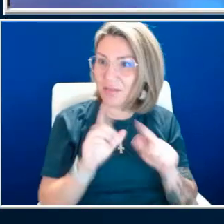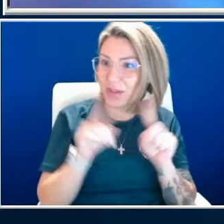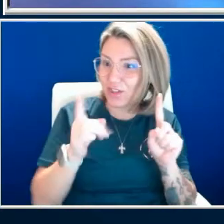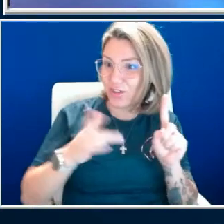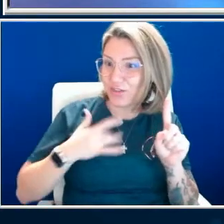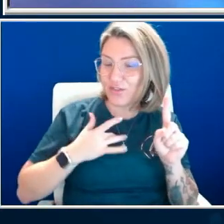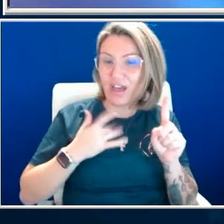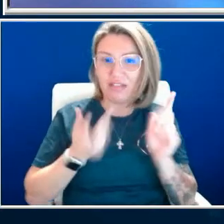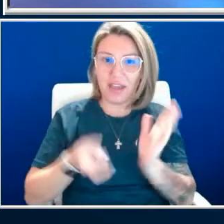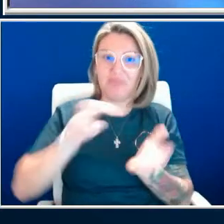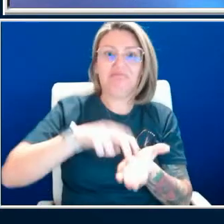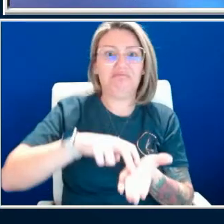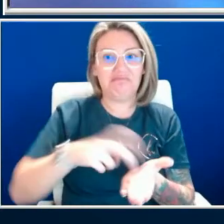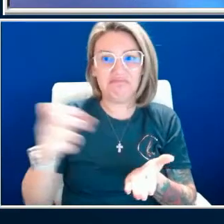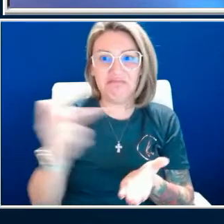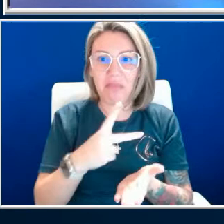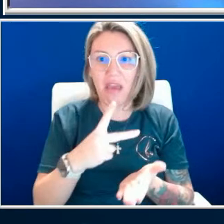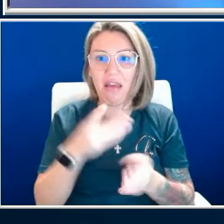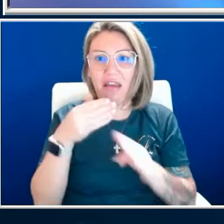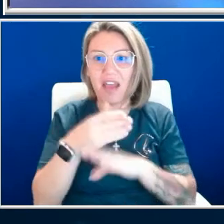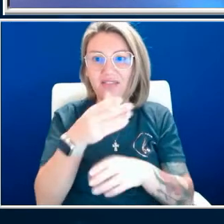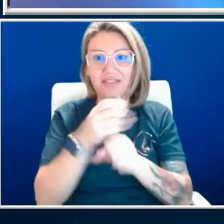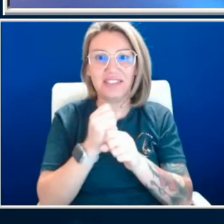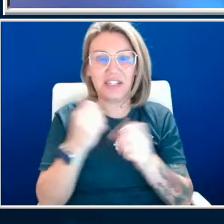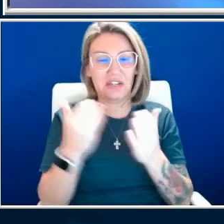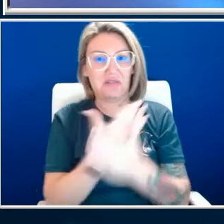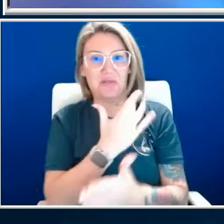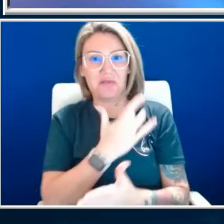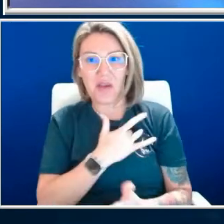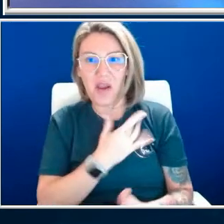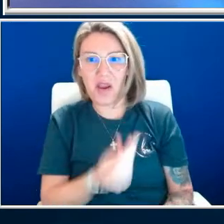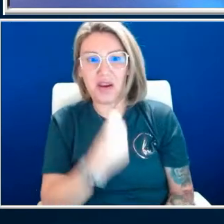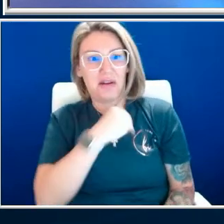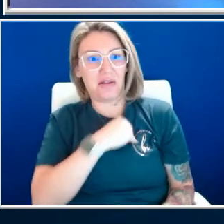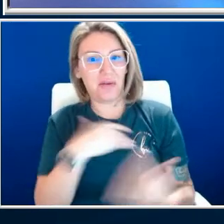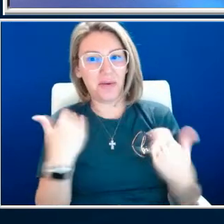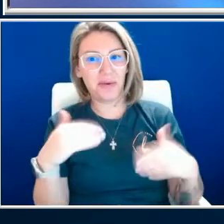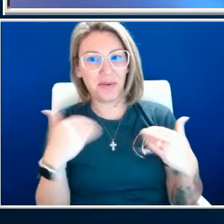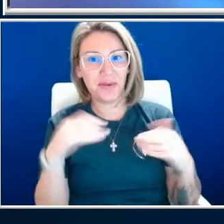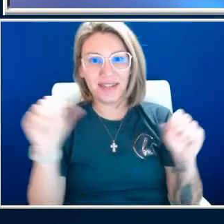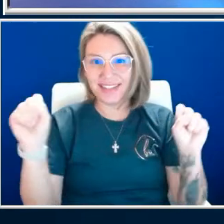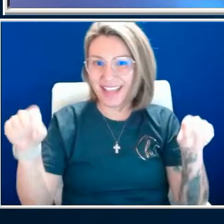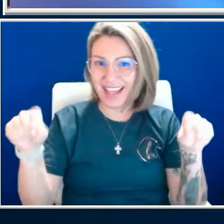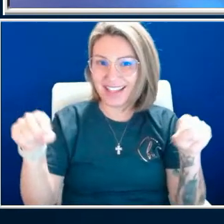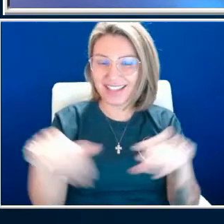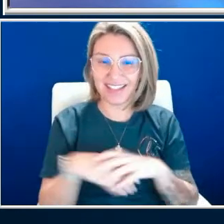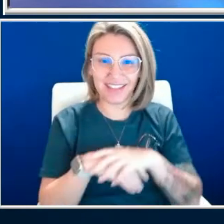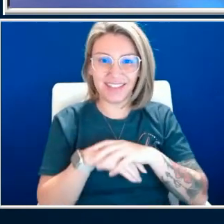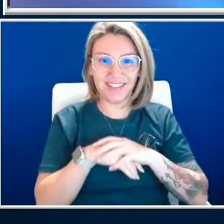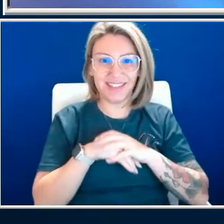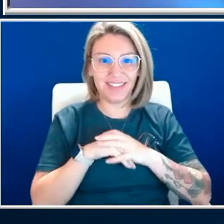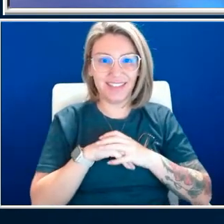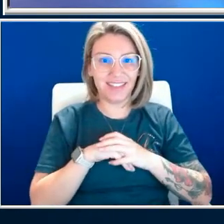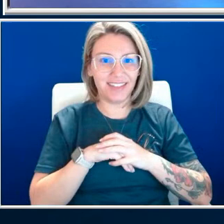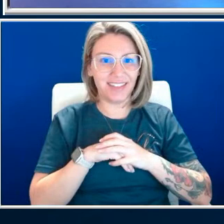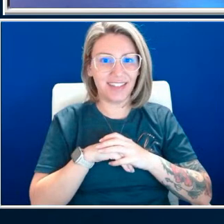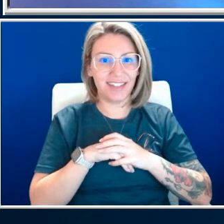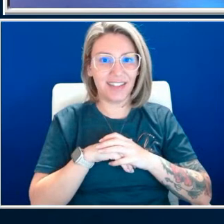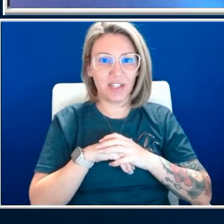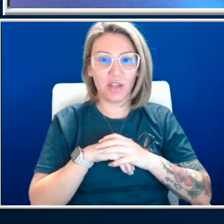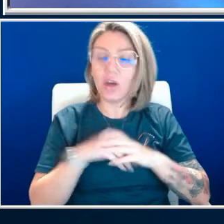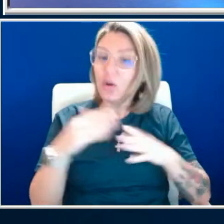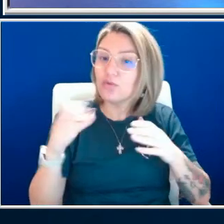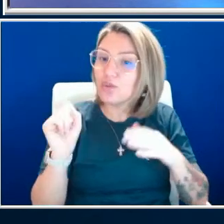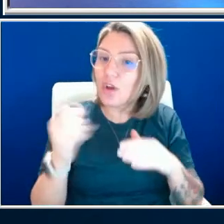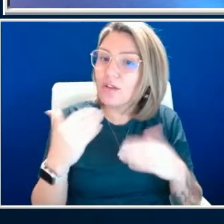after getting your new heart? Yes. Yes. So Jackie felt pretty healthy. Oh, go ahead, Jackie,